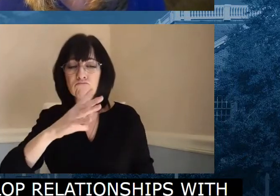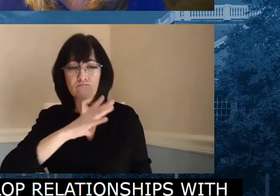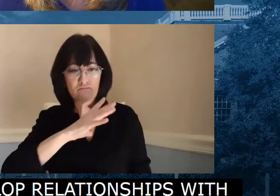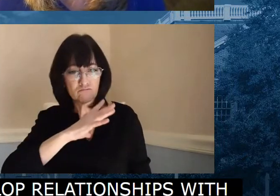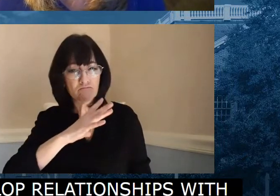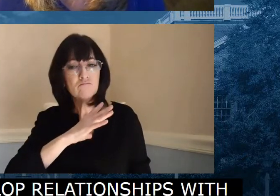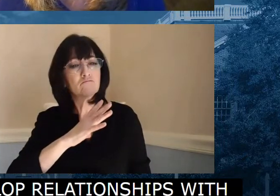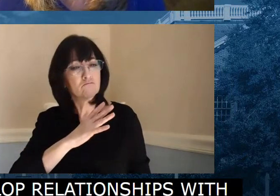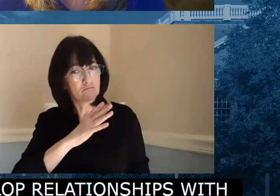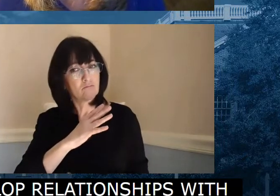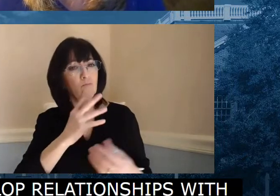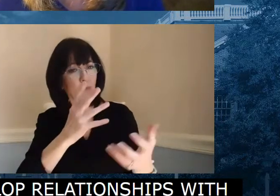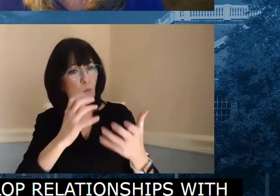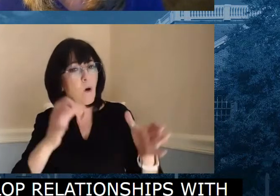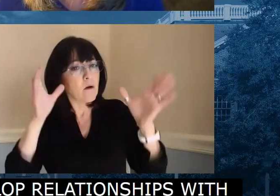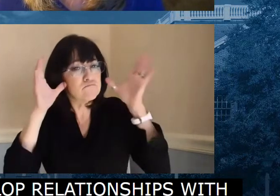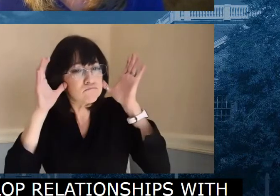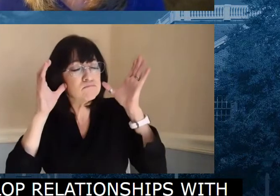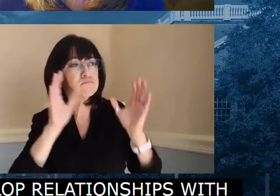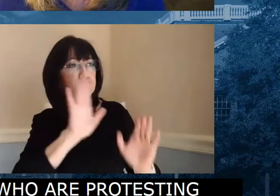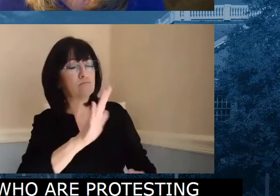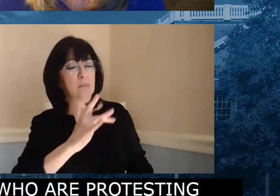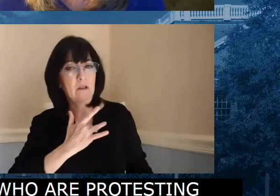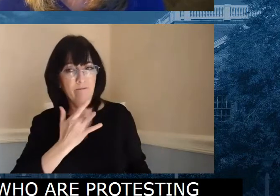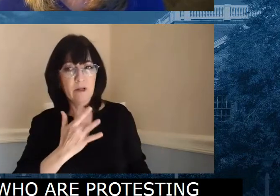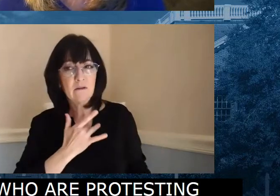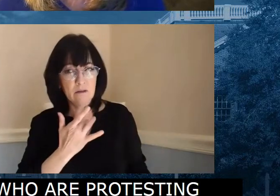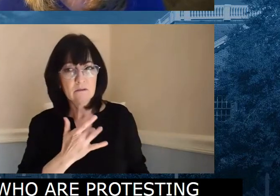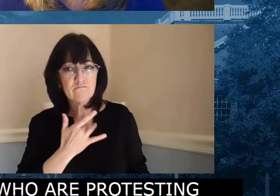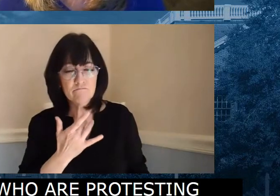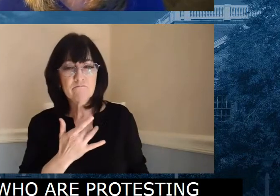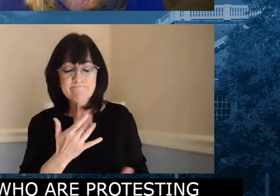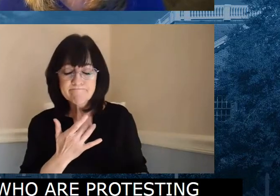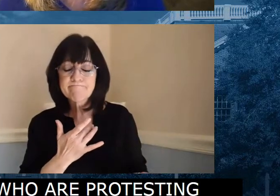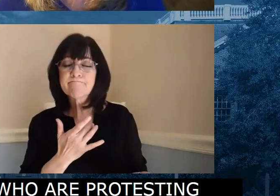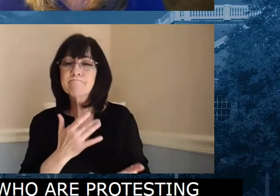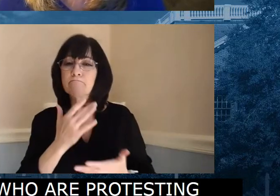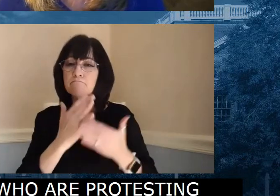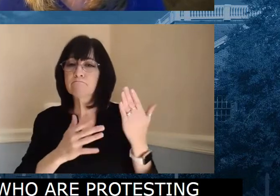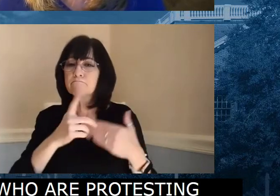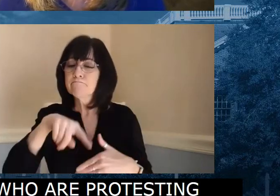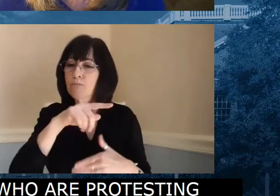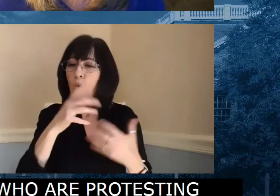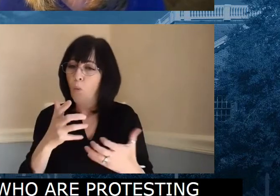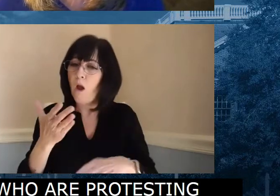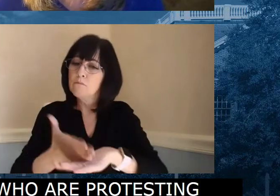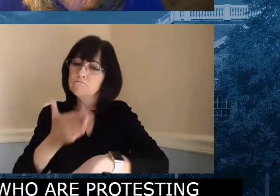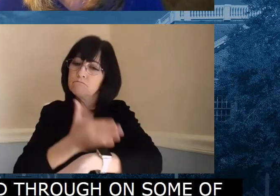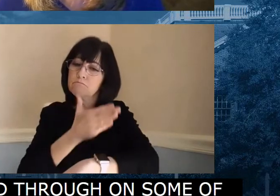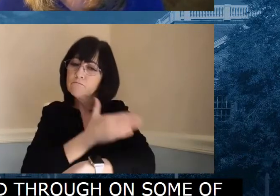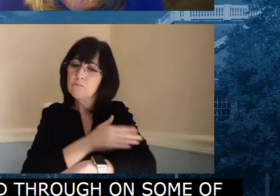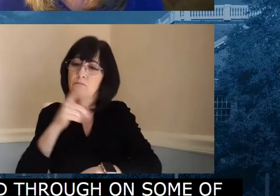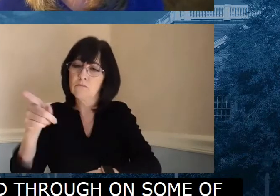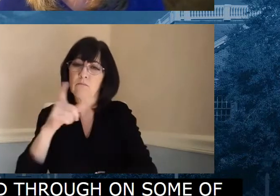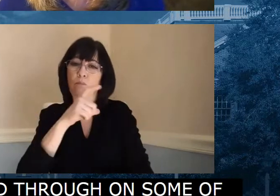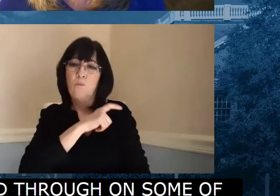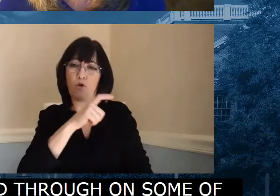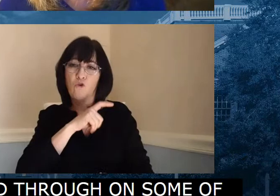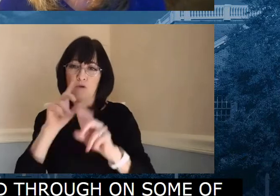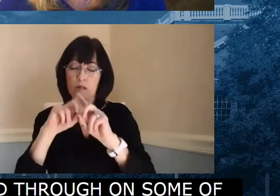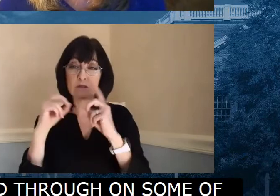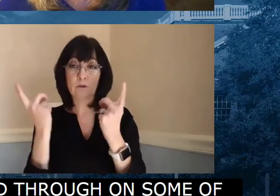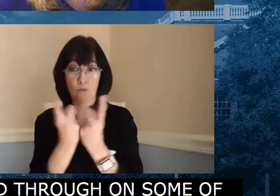requests that they were making in terms of law enforcement improvements and reform. We